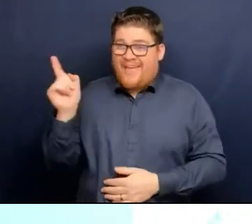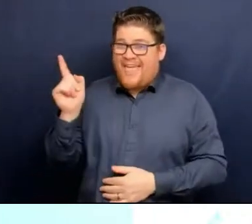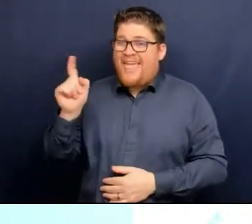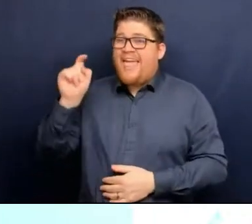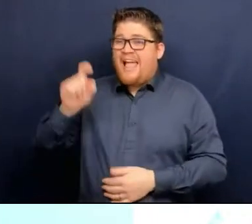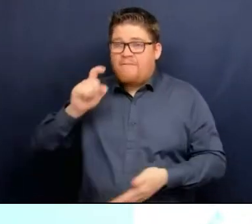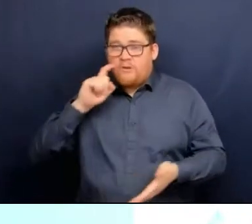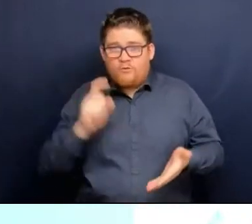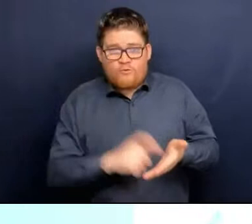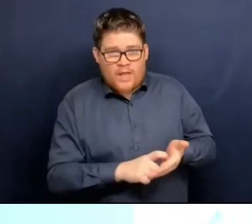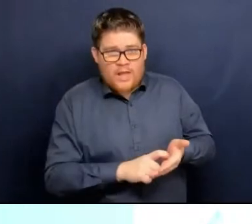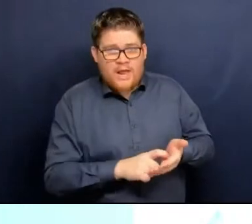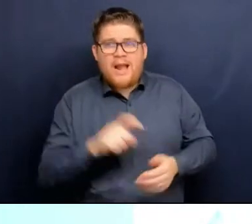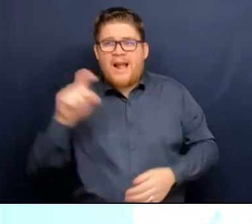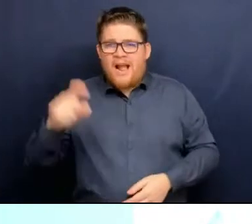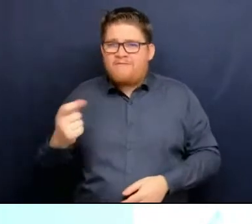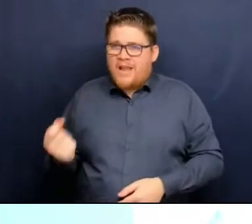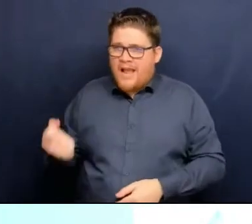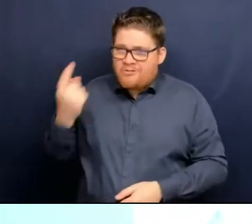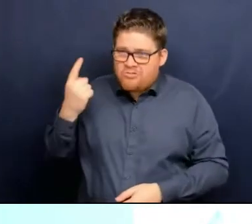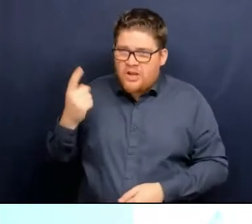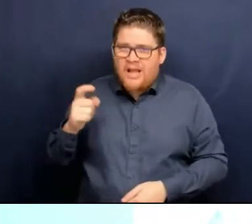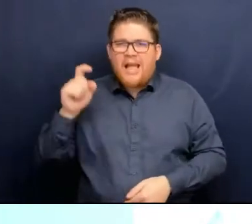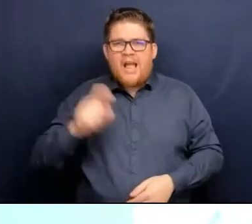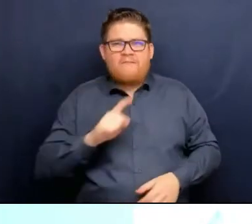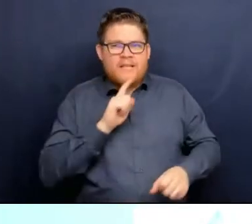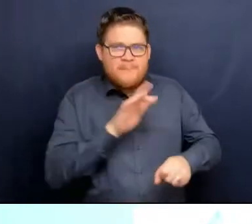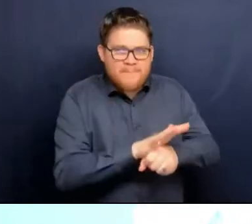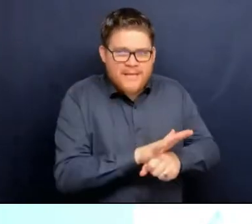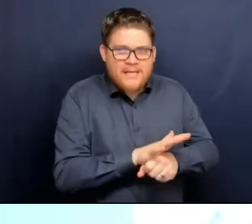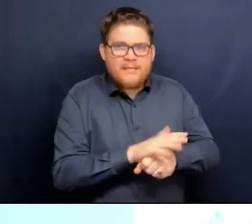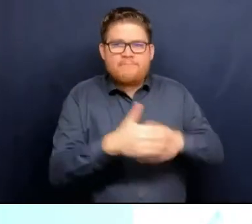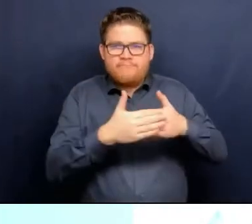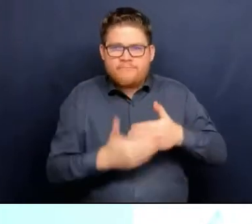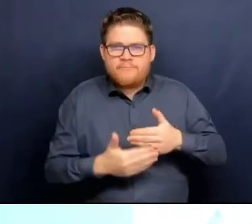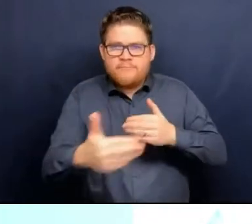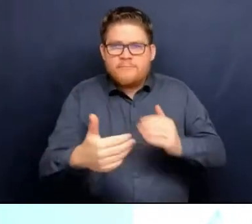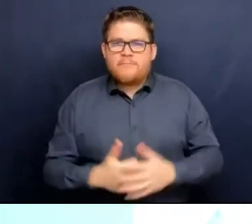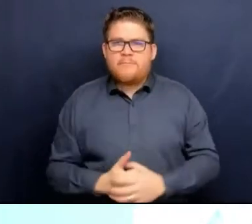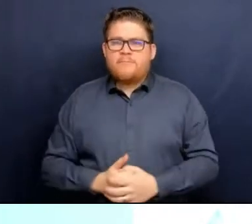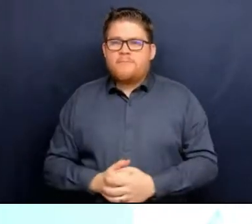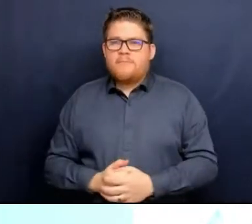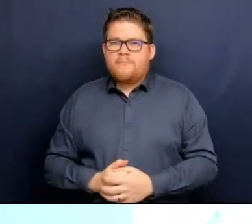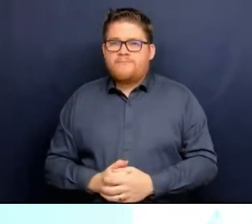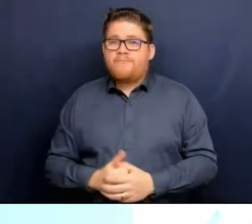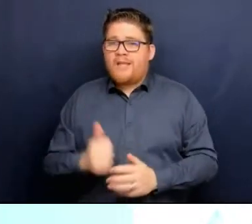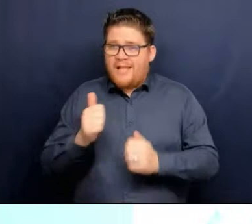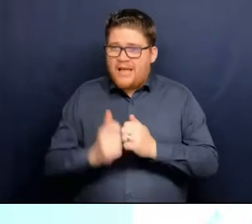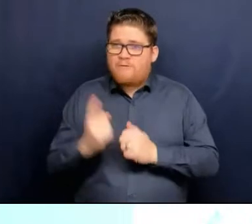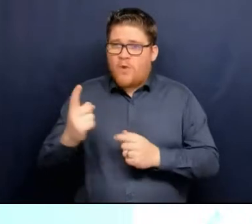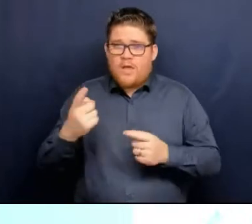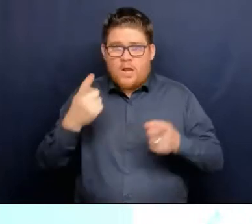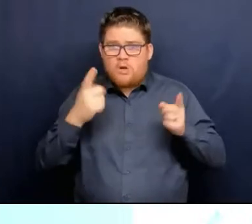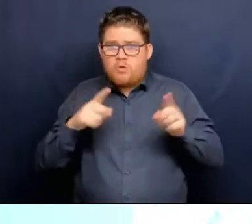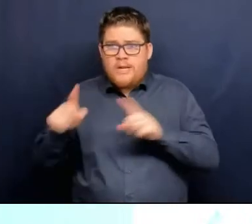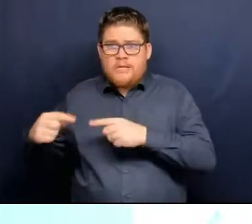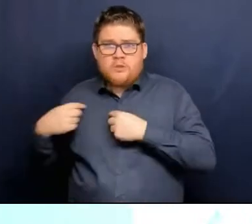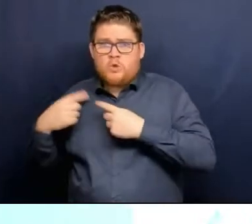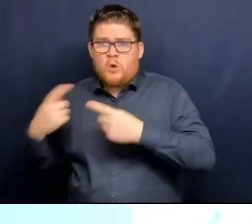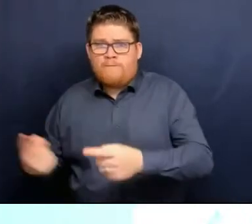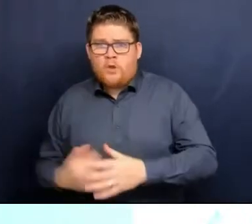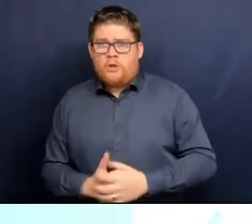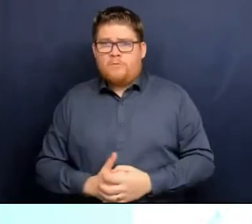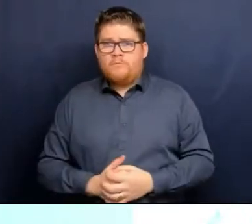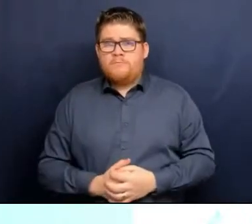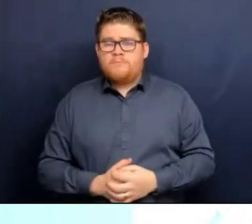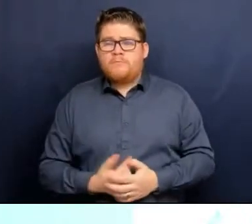made to each other through legislation unanimously supported by all parties. And that's what I hope people will take away from this. It's a good start